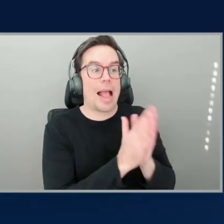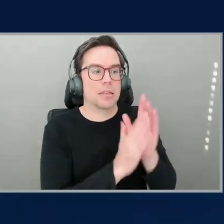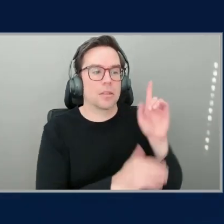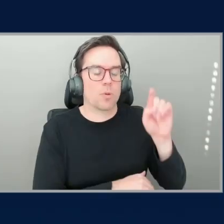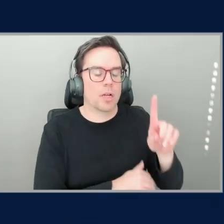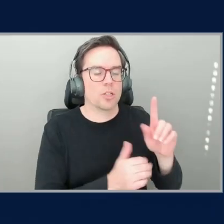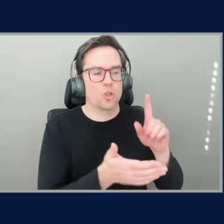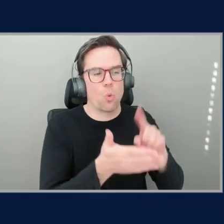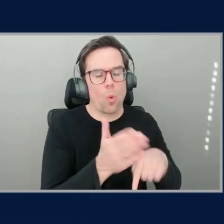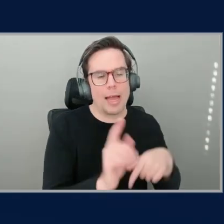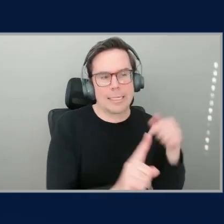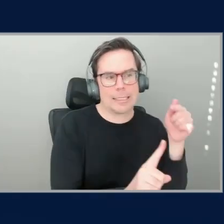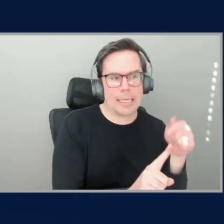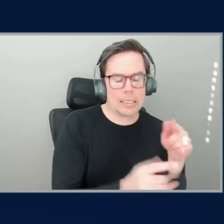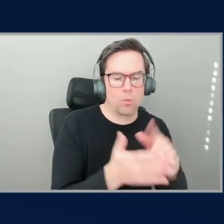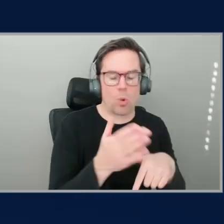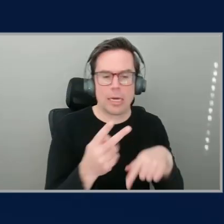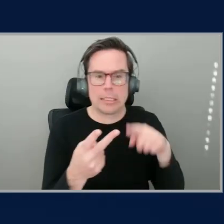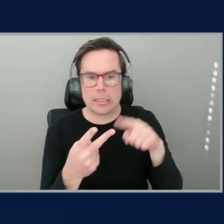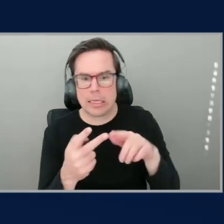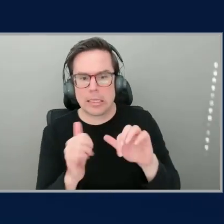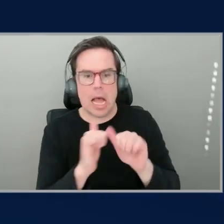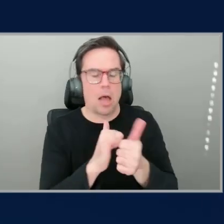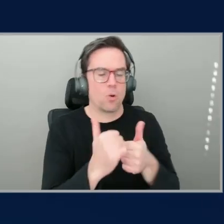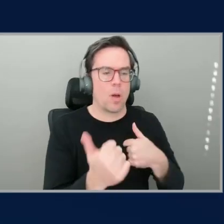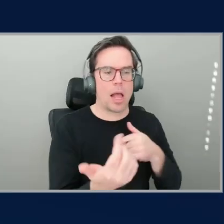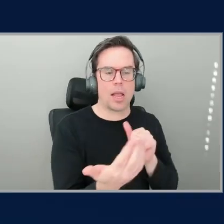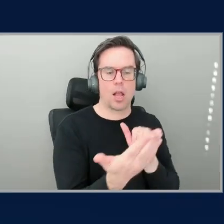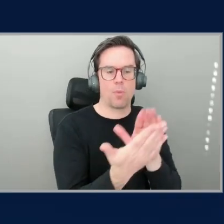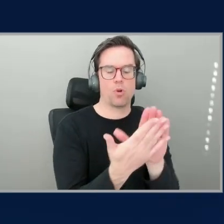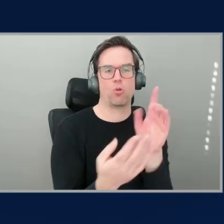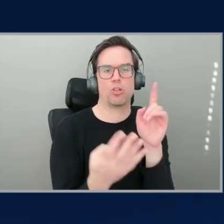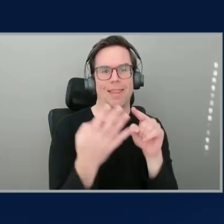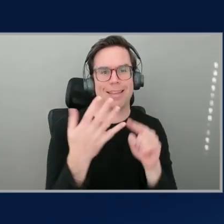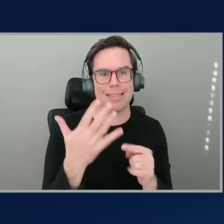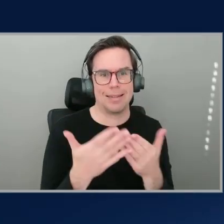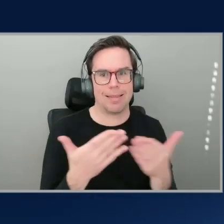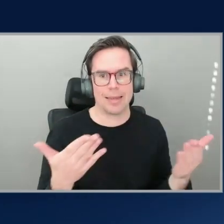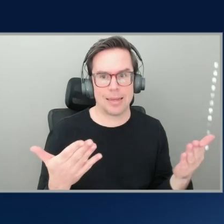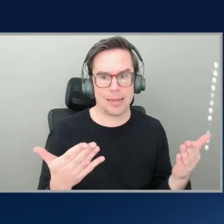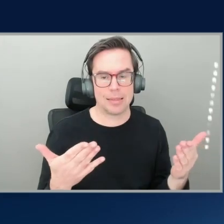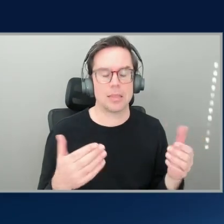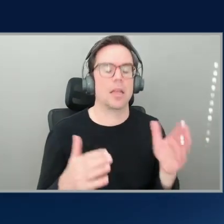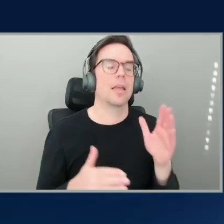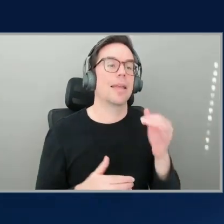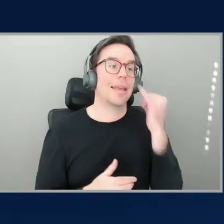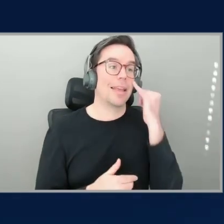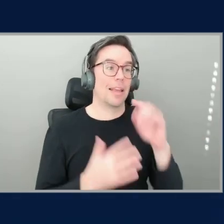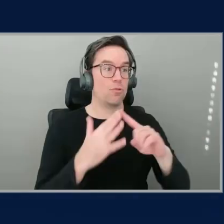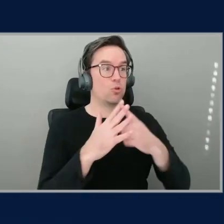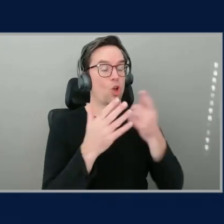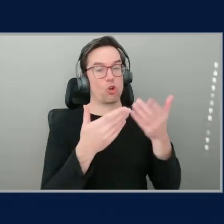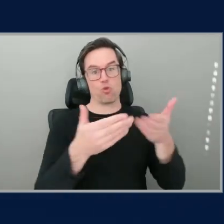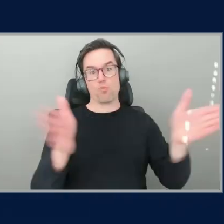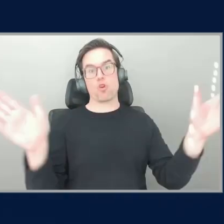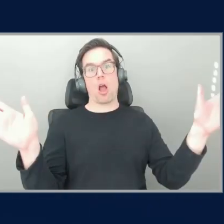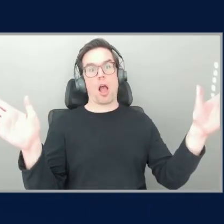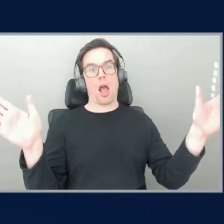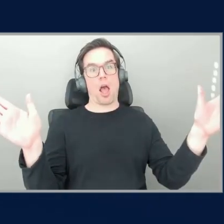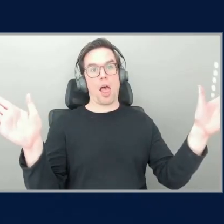you go too broad, it's going to give you an incredibly big answer, which of course you can drill down into, but hey, we're all lazy. We just won't do that.